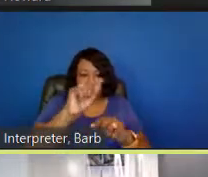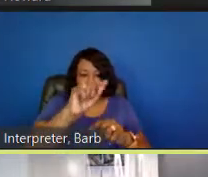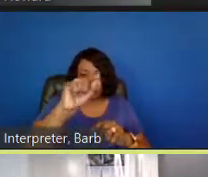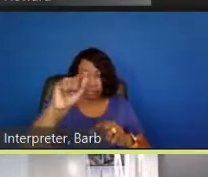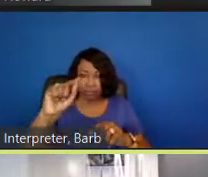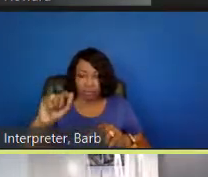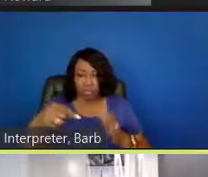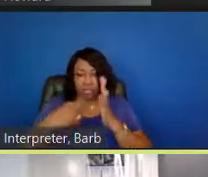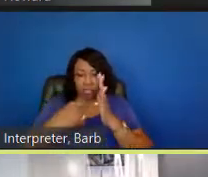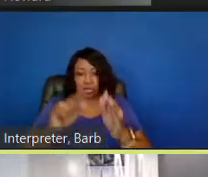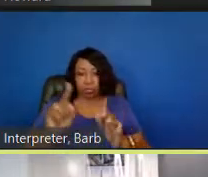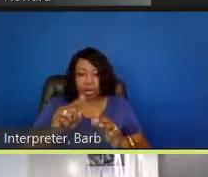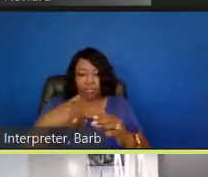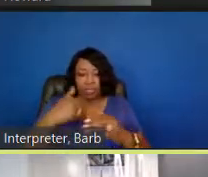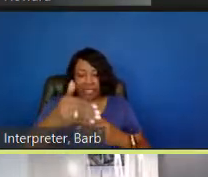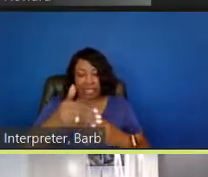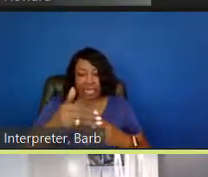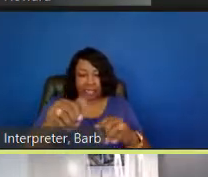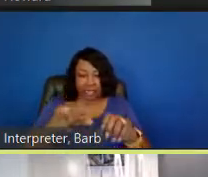Next, please.